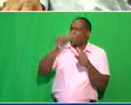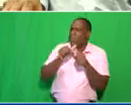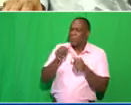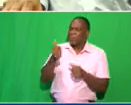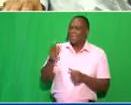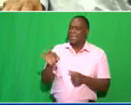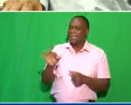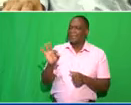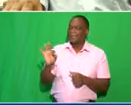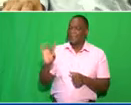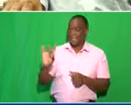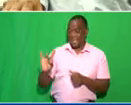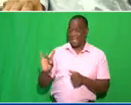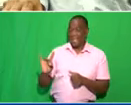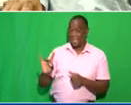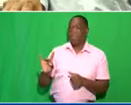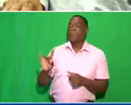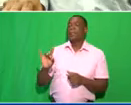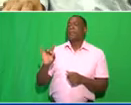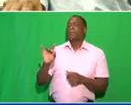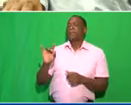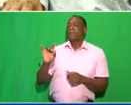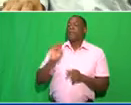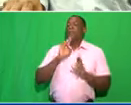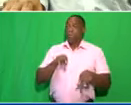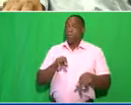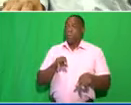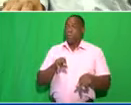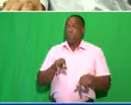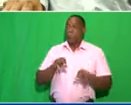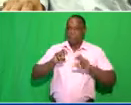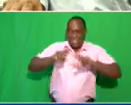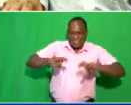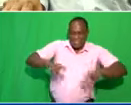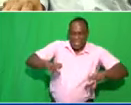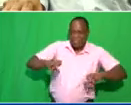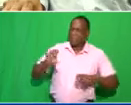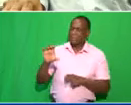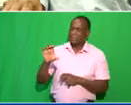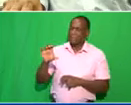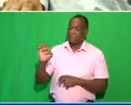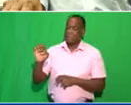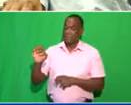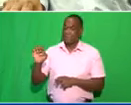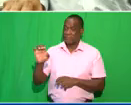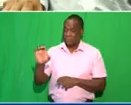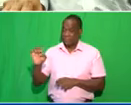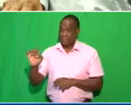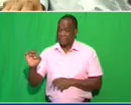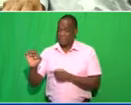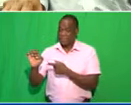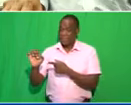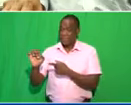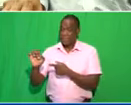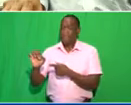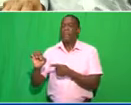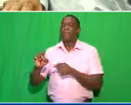the removal of the common entrance, which looked at the particular policy option.